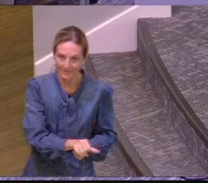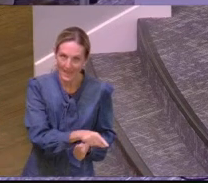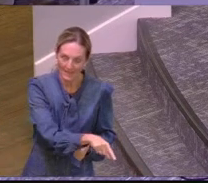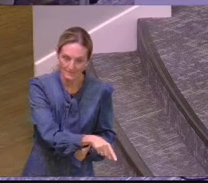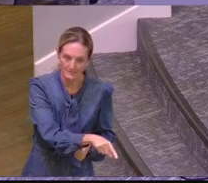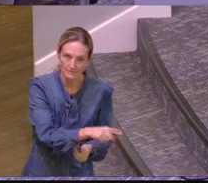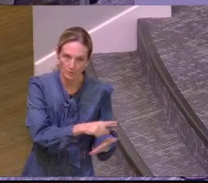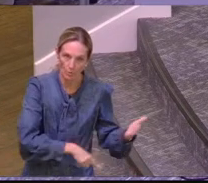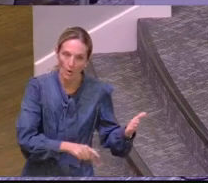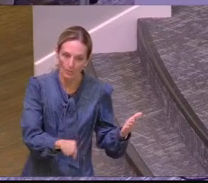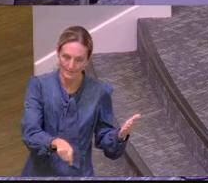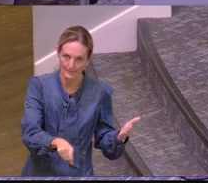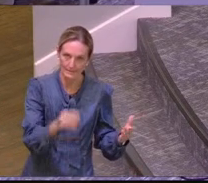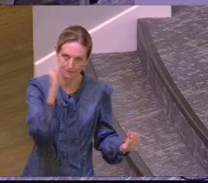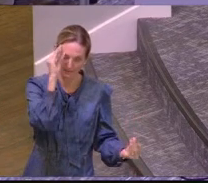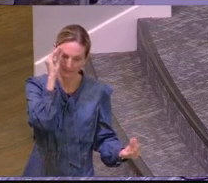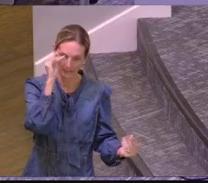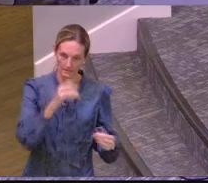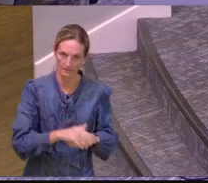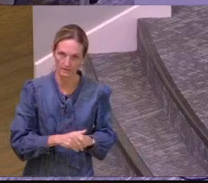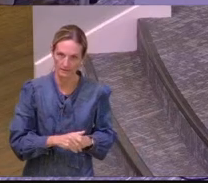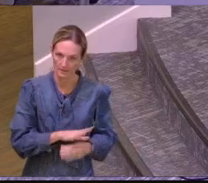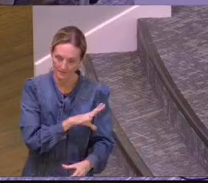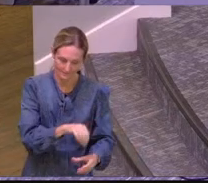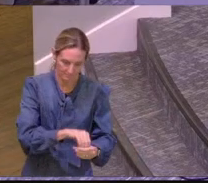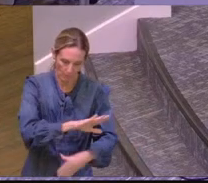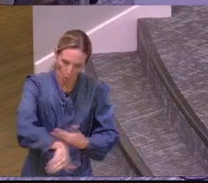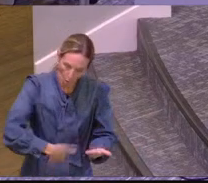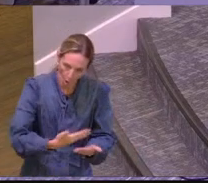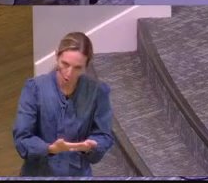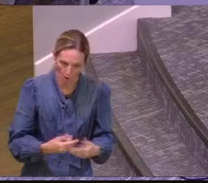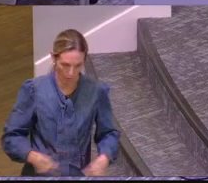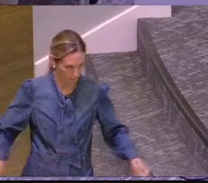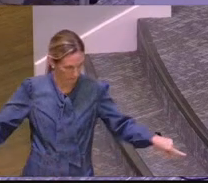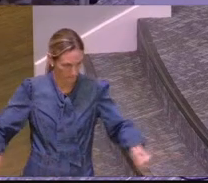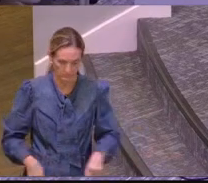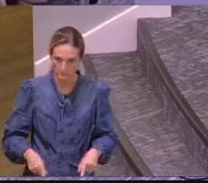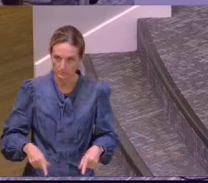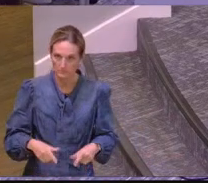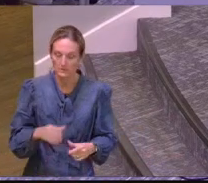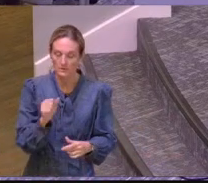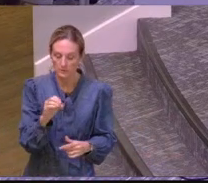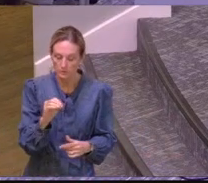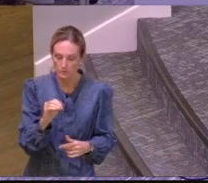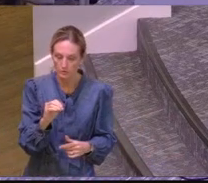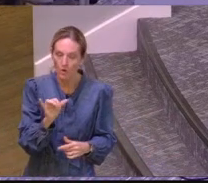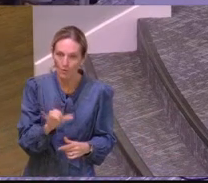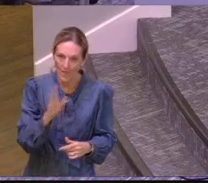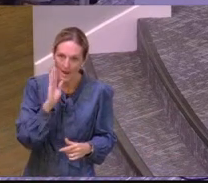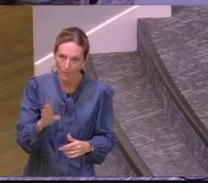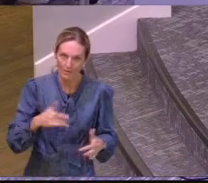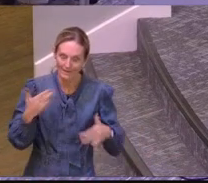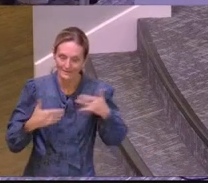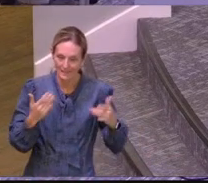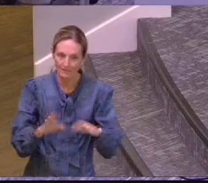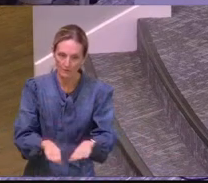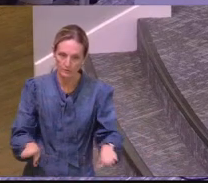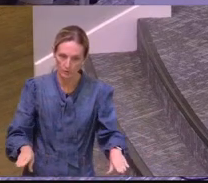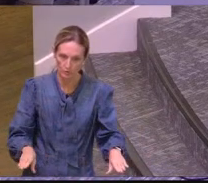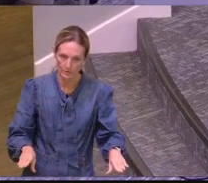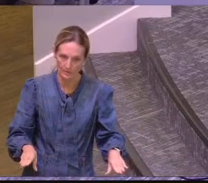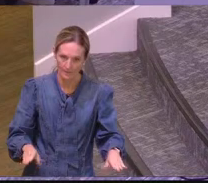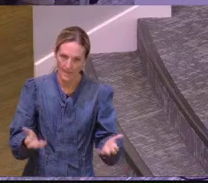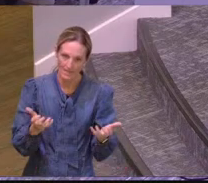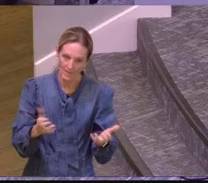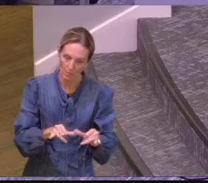That's what we need to be thinking about. Because that's going to invigorate our kids. That's going to make them want to stay in school. And where